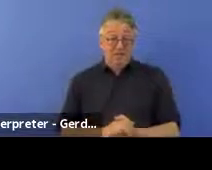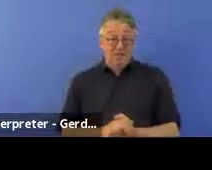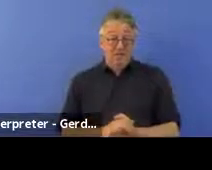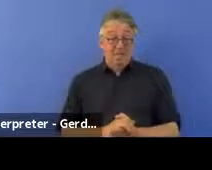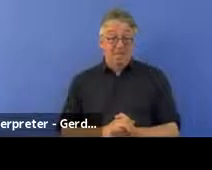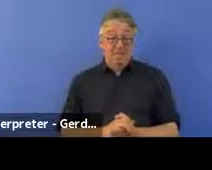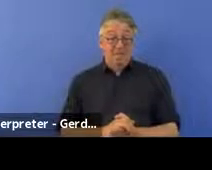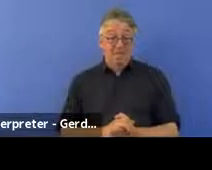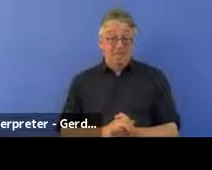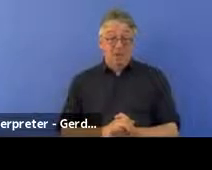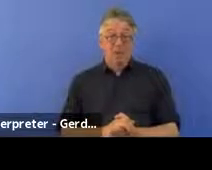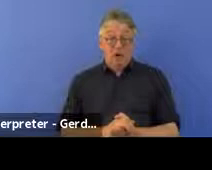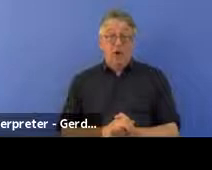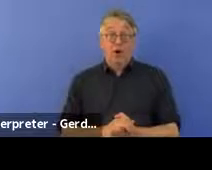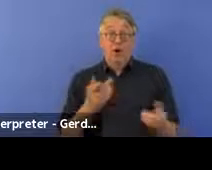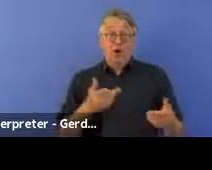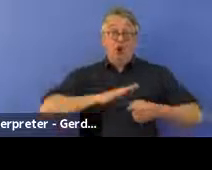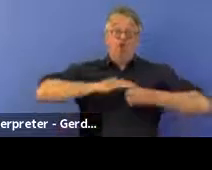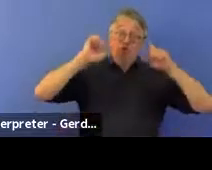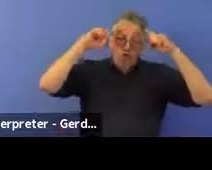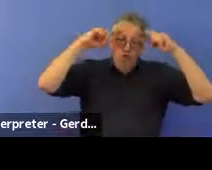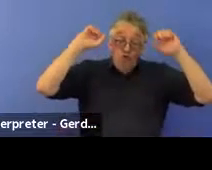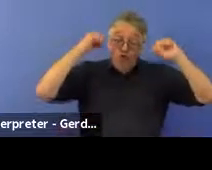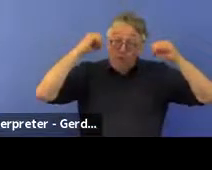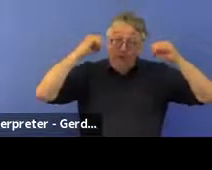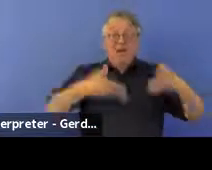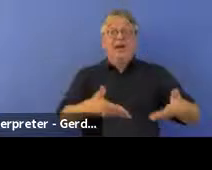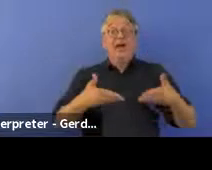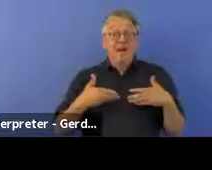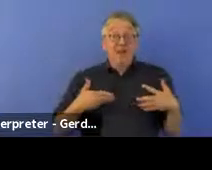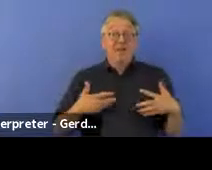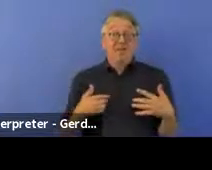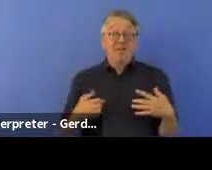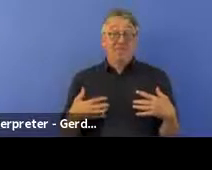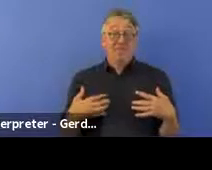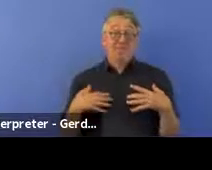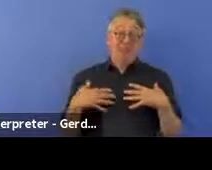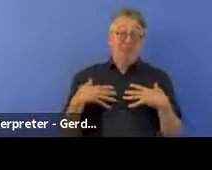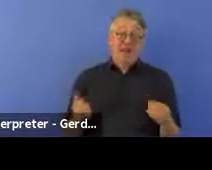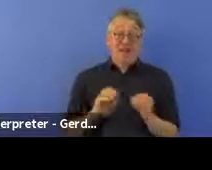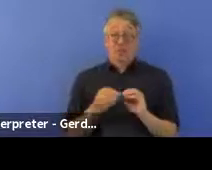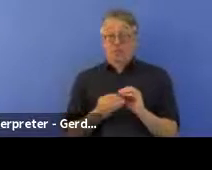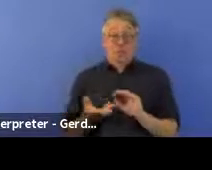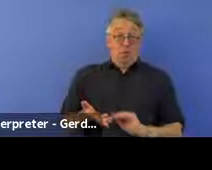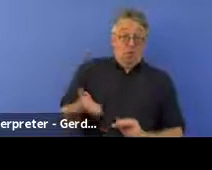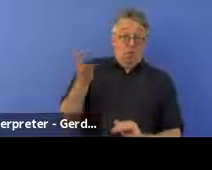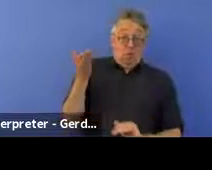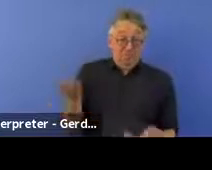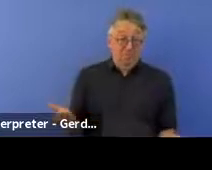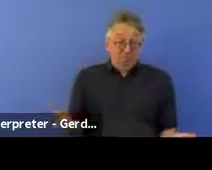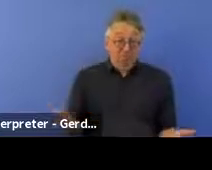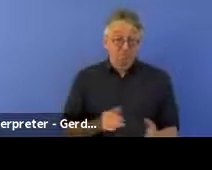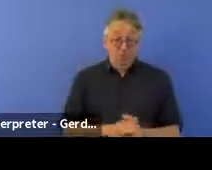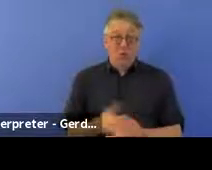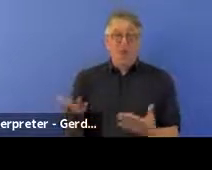very stressful to them, which is leading to health issues. This is the lack of accessibility is